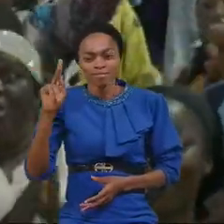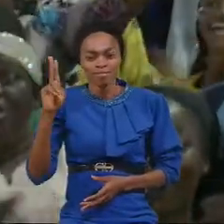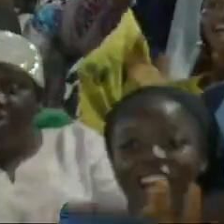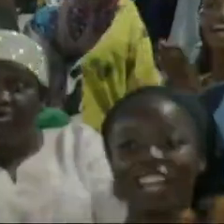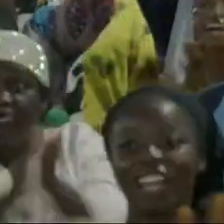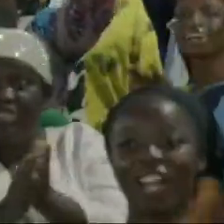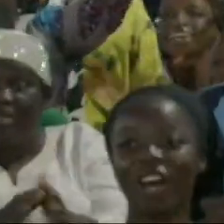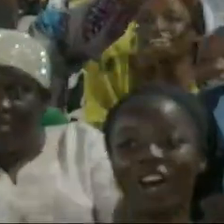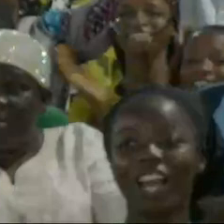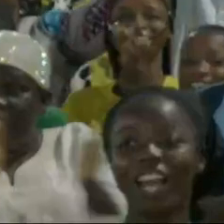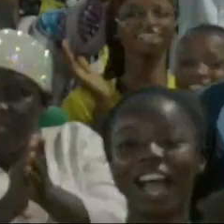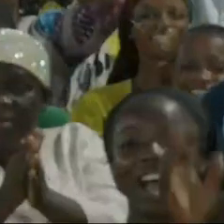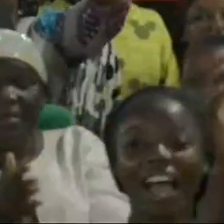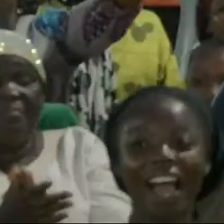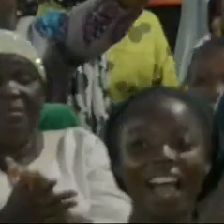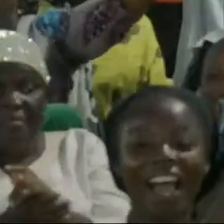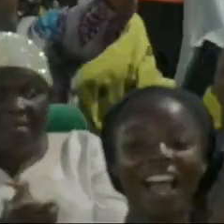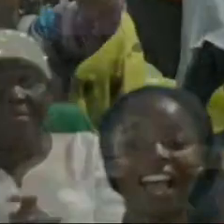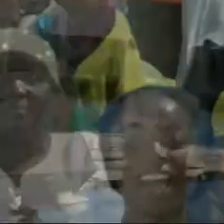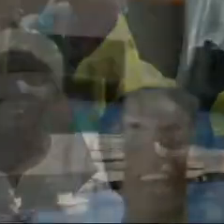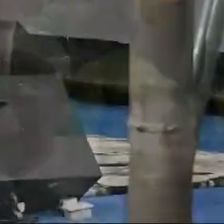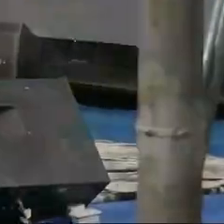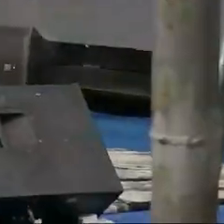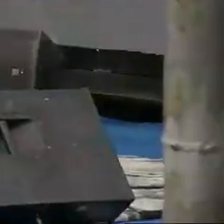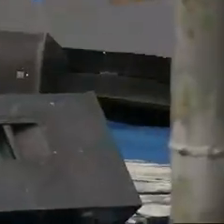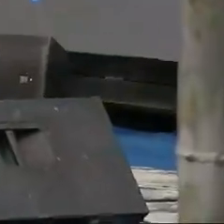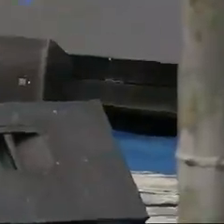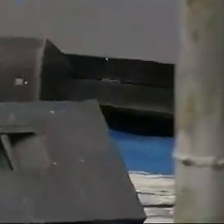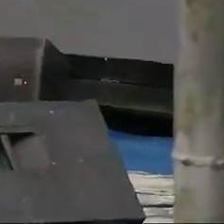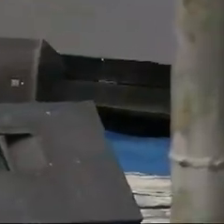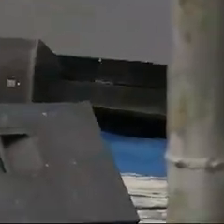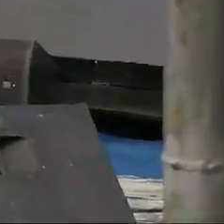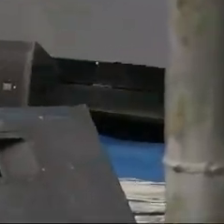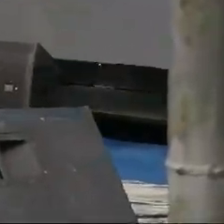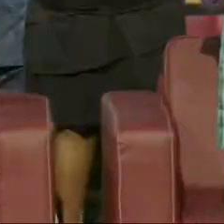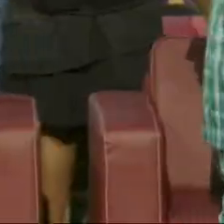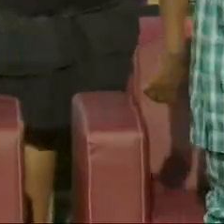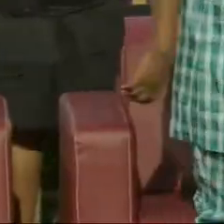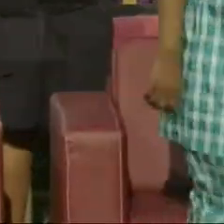Kumuyi. You're welcome, sir. Thank you, Pastor. Praise the Lord.